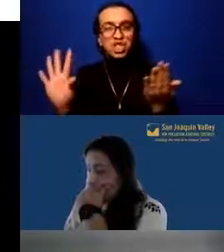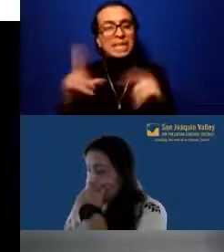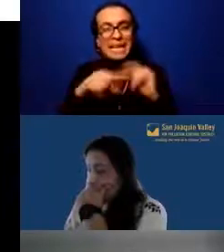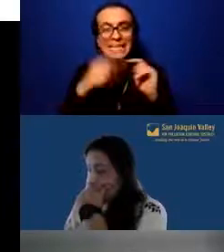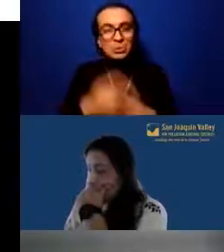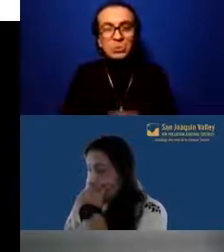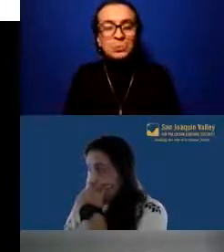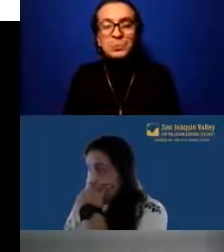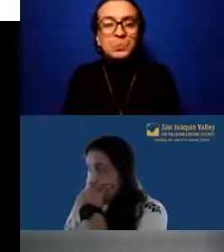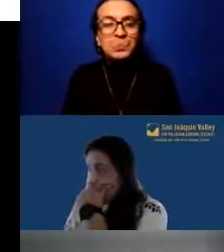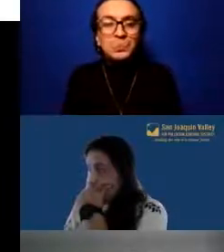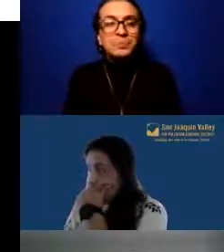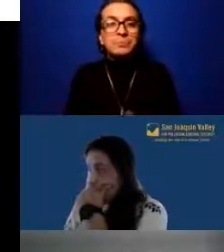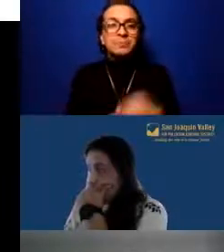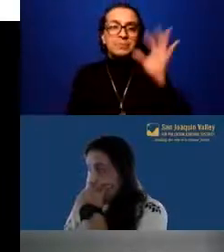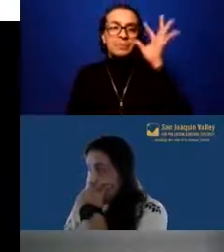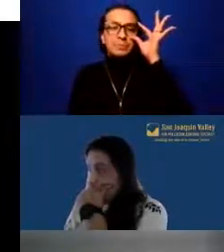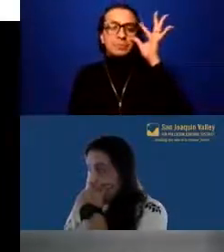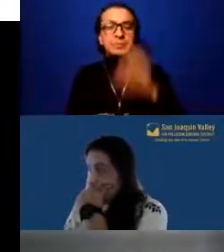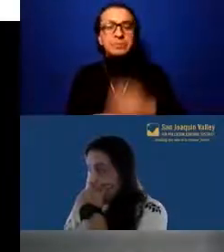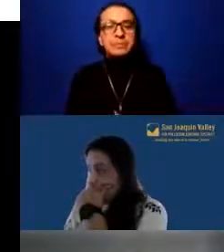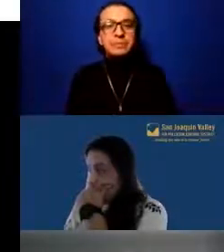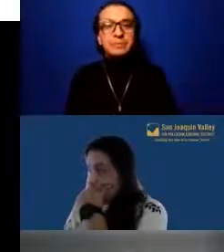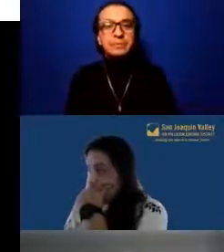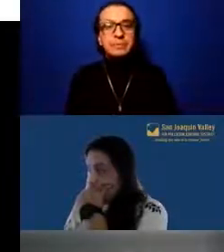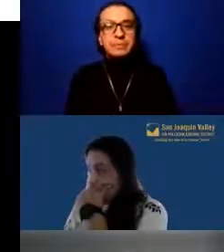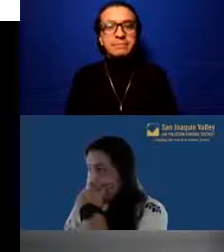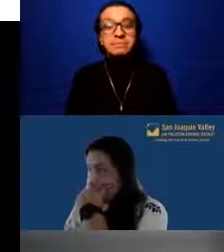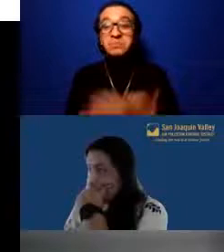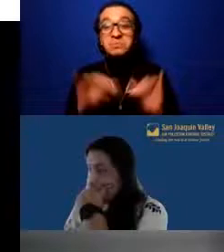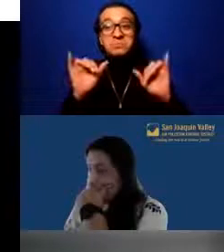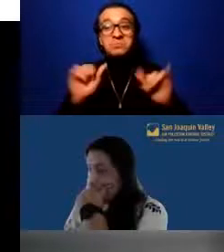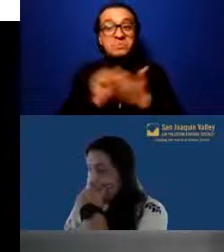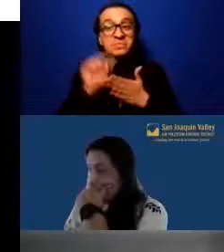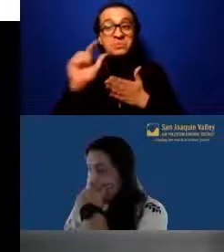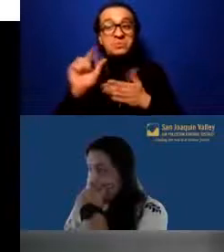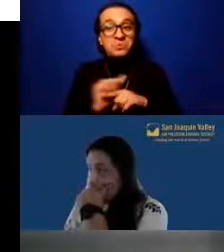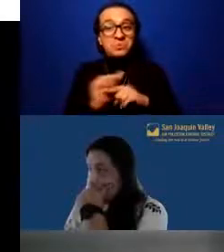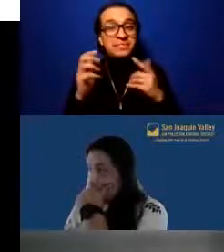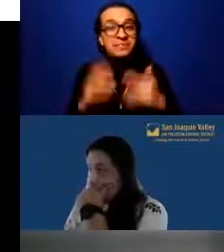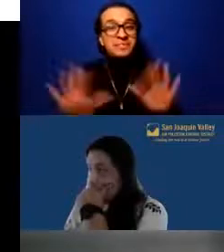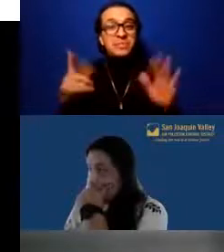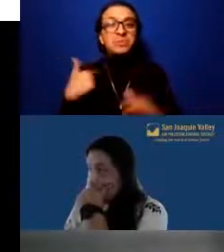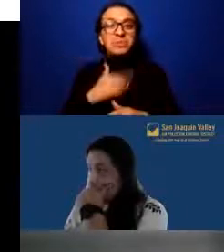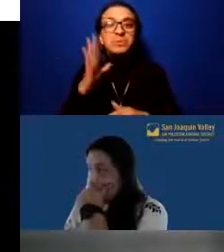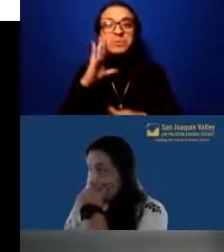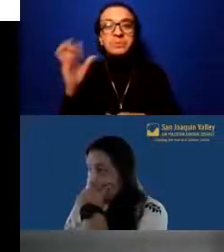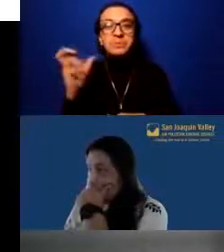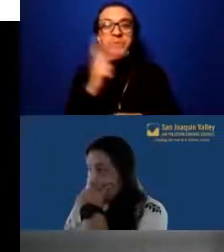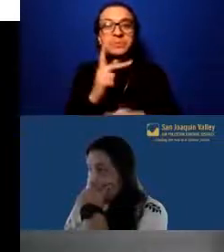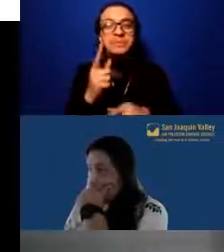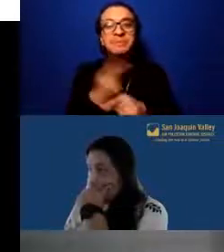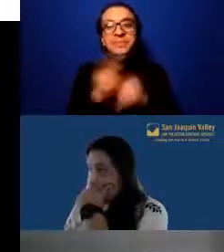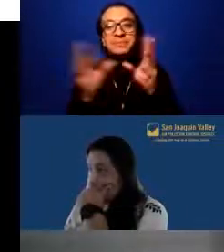you. That is everything about this training. And now we're going to go back to the regular meeting. Thank